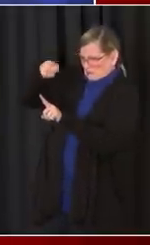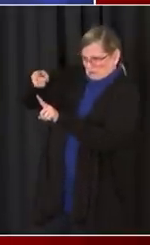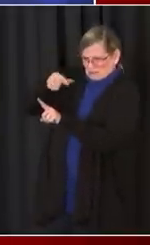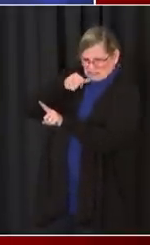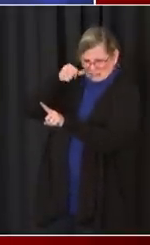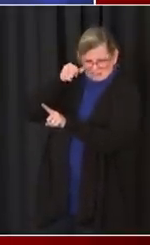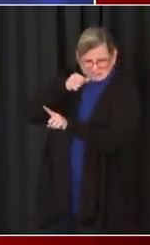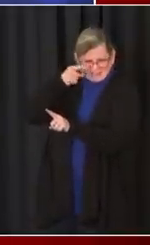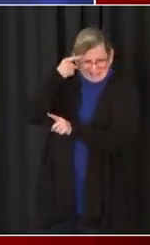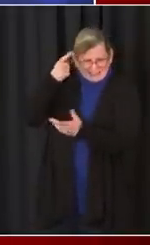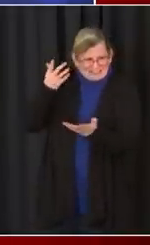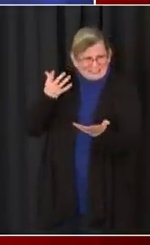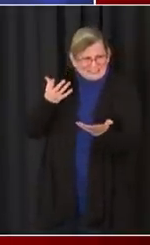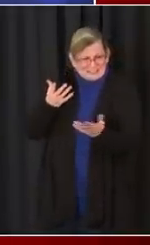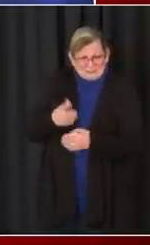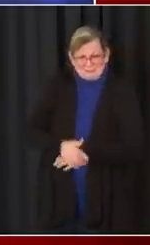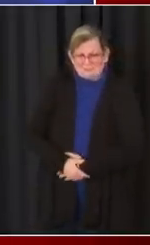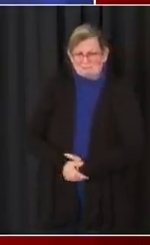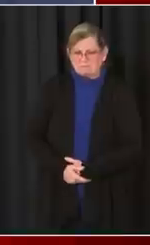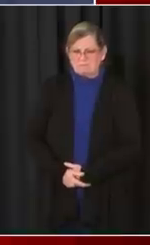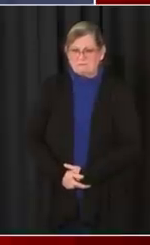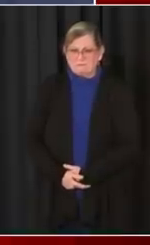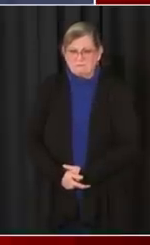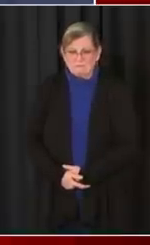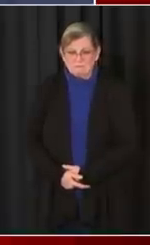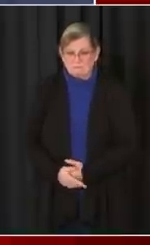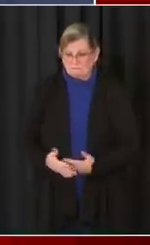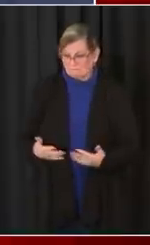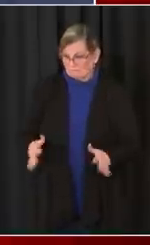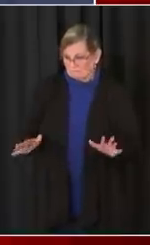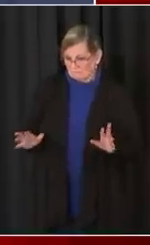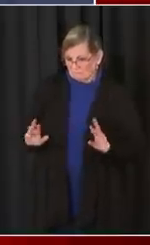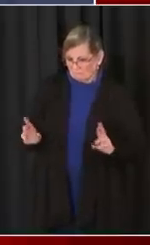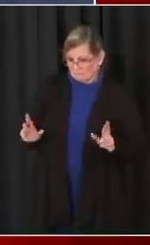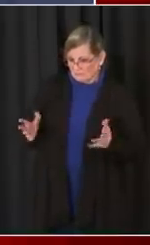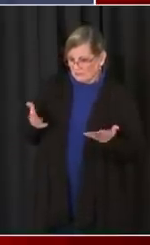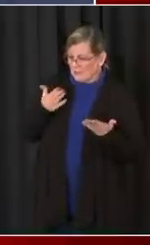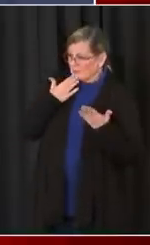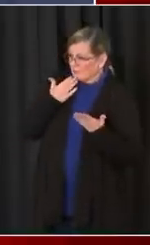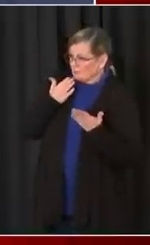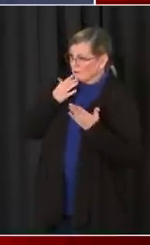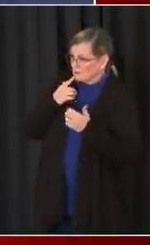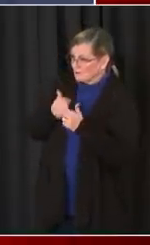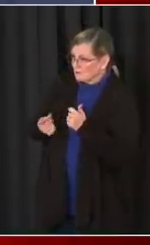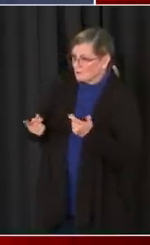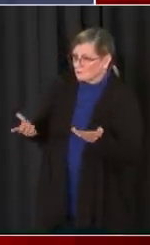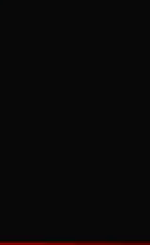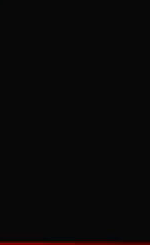Okay, that's our update. Thank you, everybody.